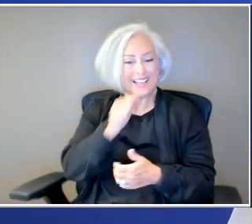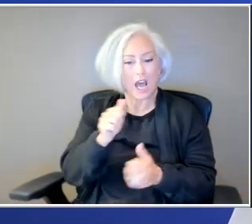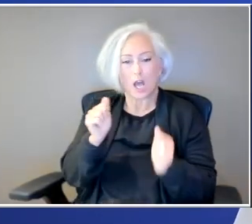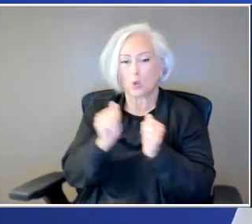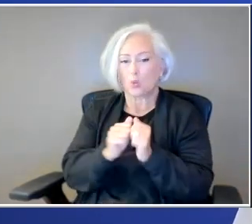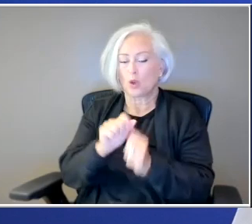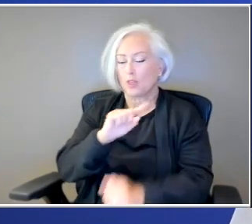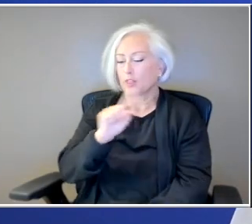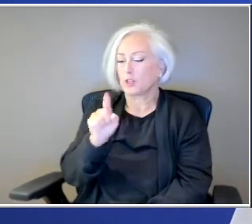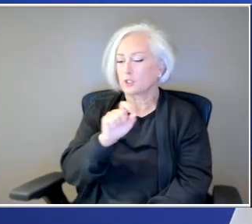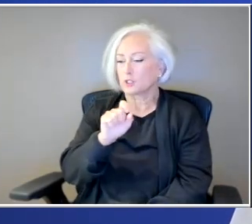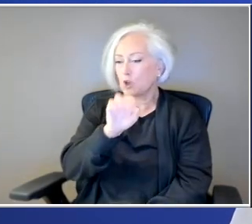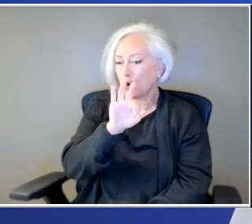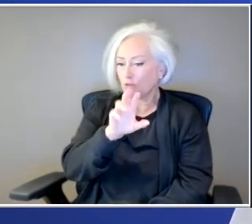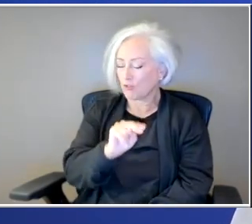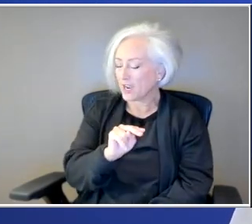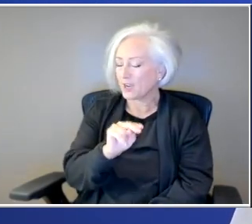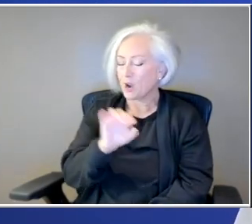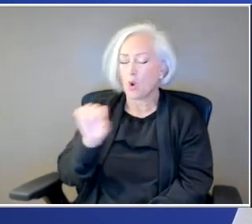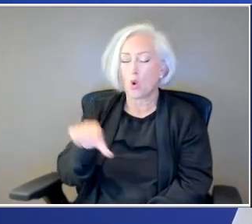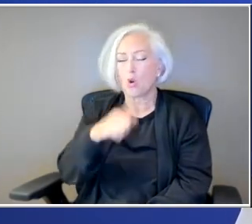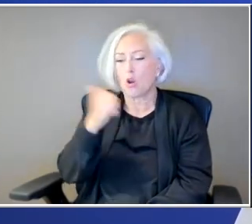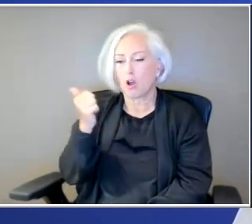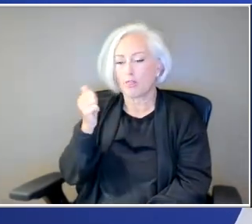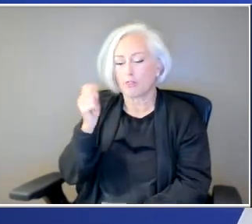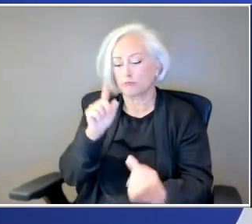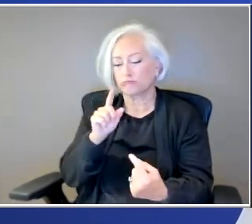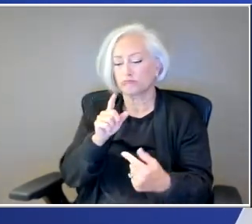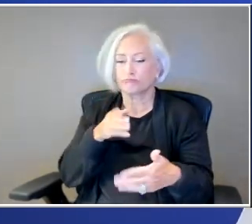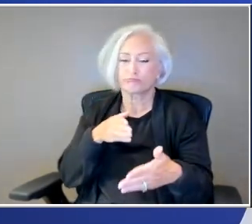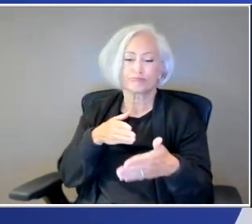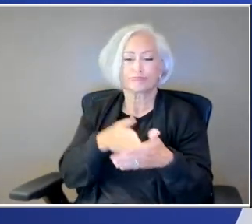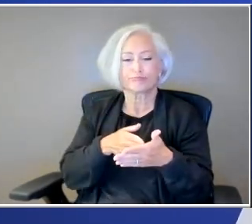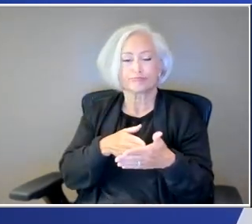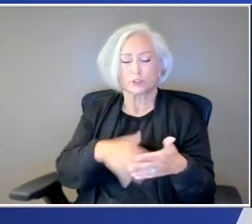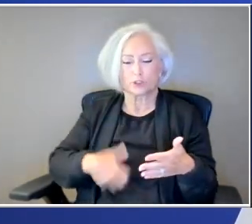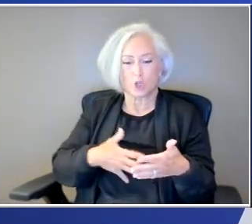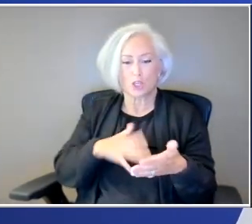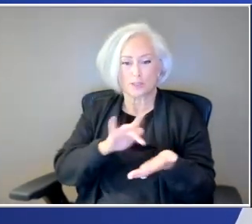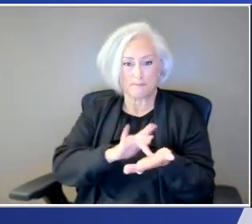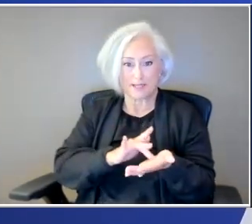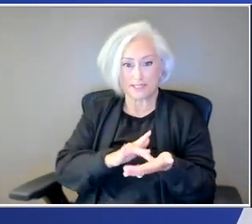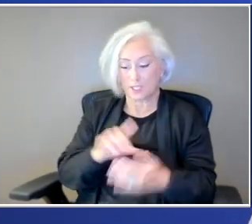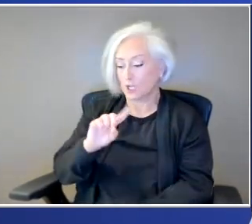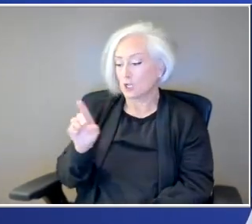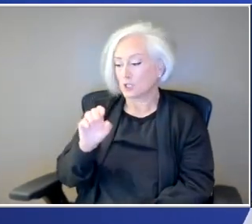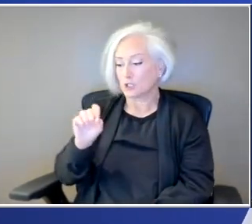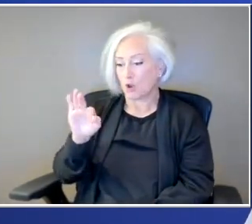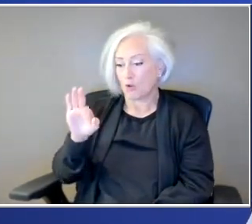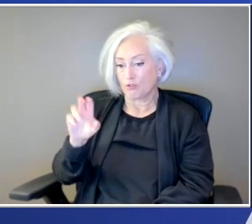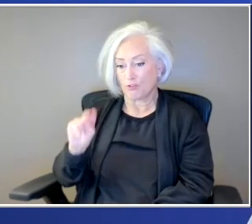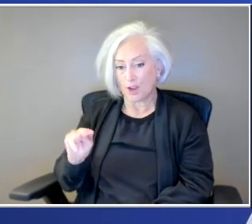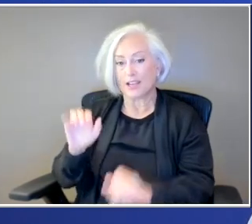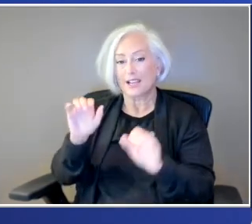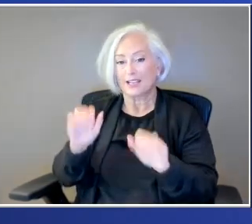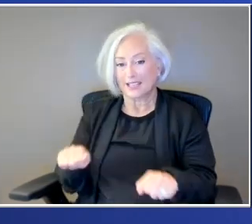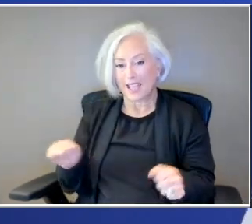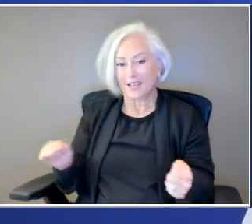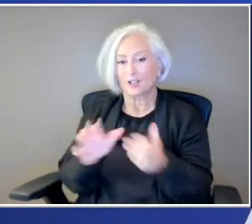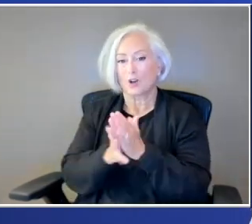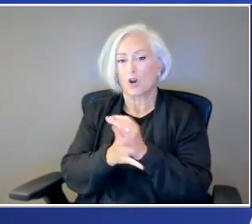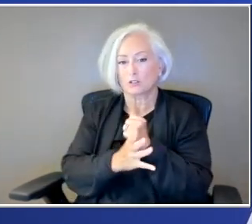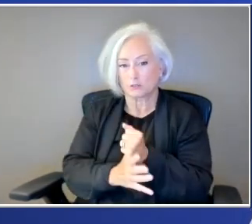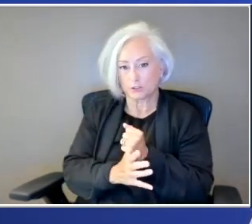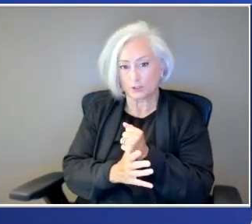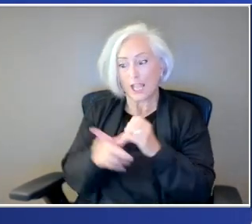anti-nausea medications. I really advise against that because, for example, Zofran can cause constipation, and you're already getting constipation from the drug, so